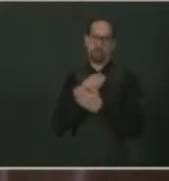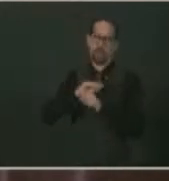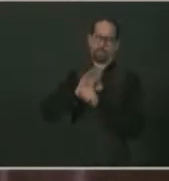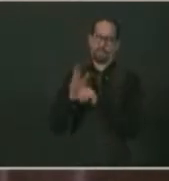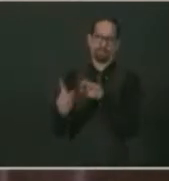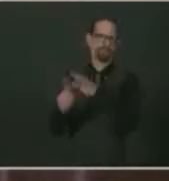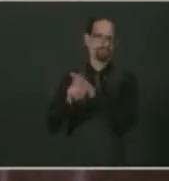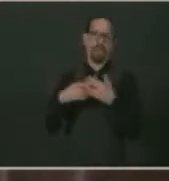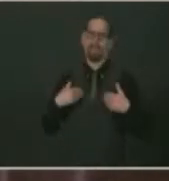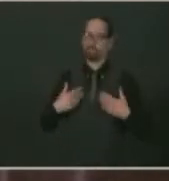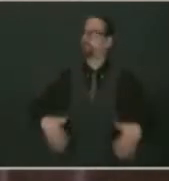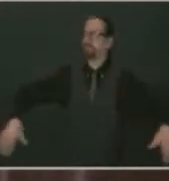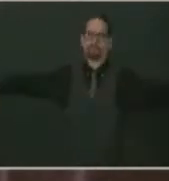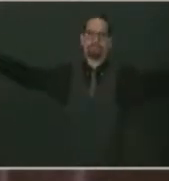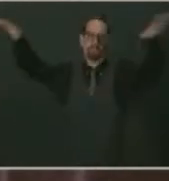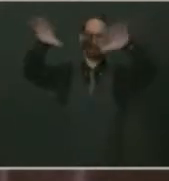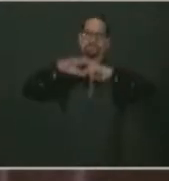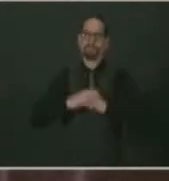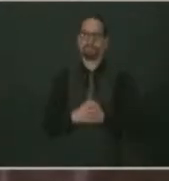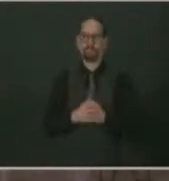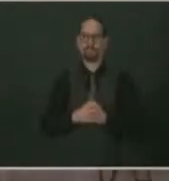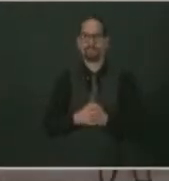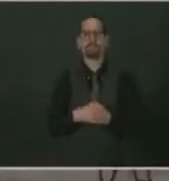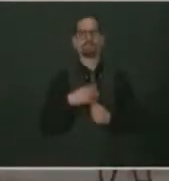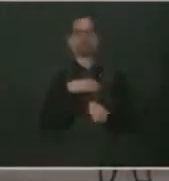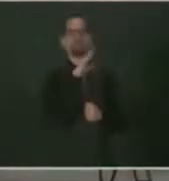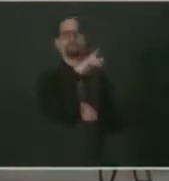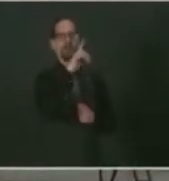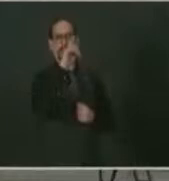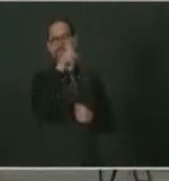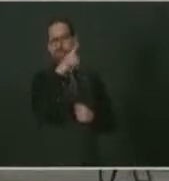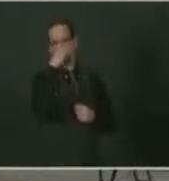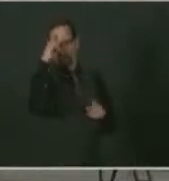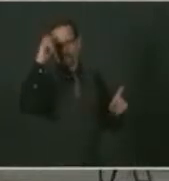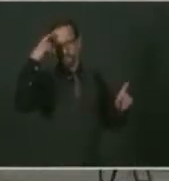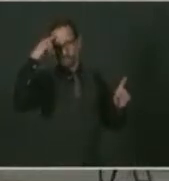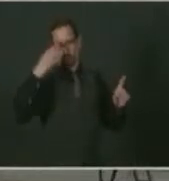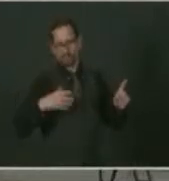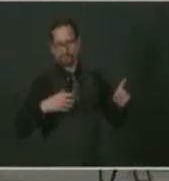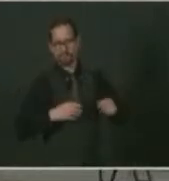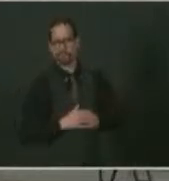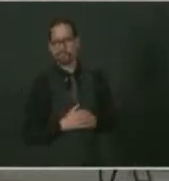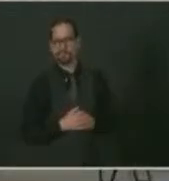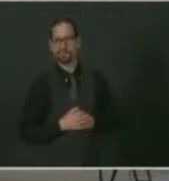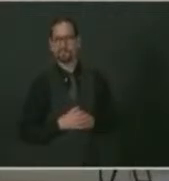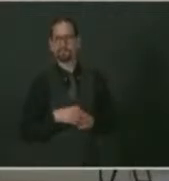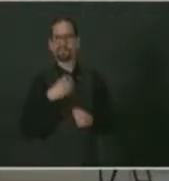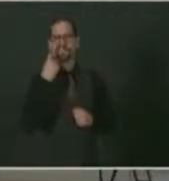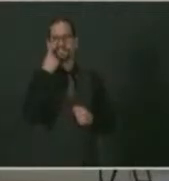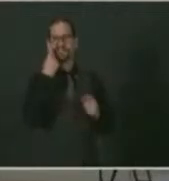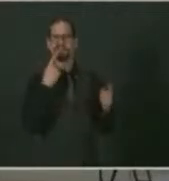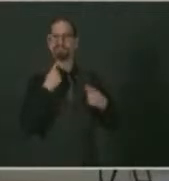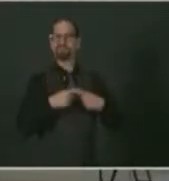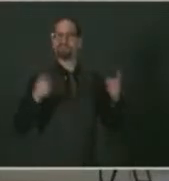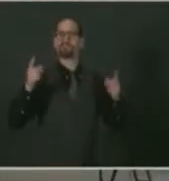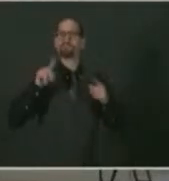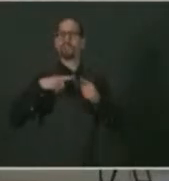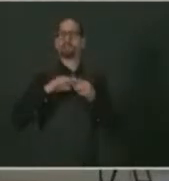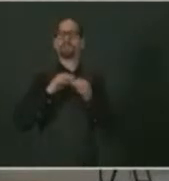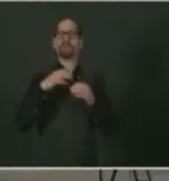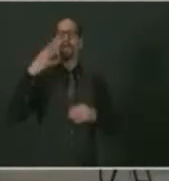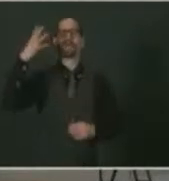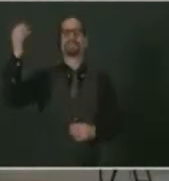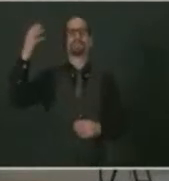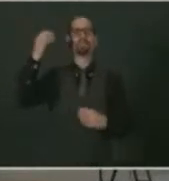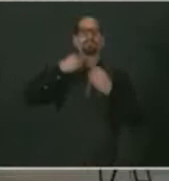I think this would be a question for Governor McKee. As you ease restrictions on outdoor dining, loosen restrictions on showers and gyms, and people